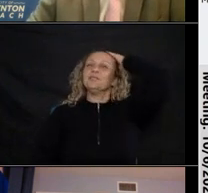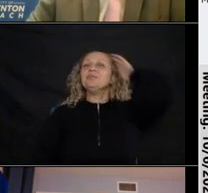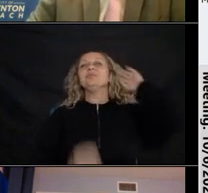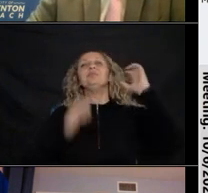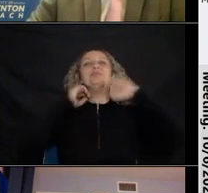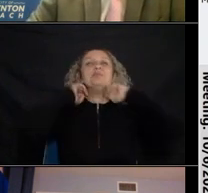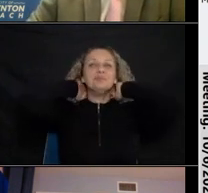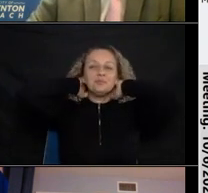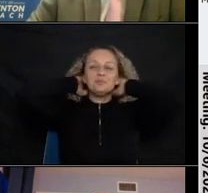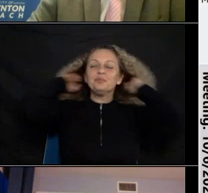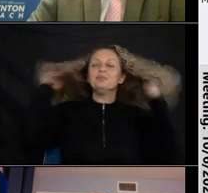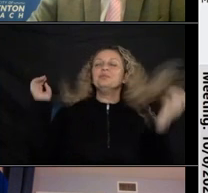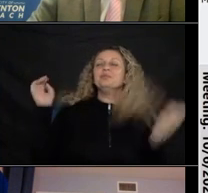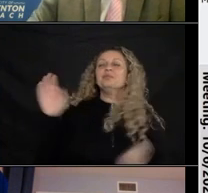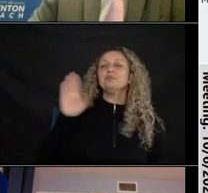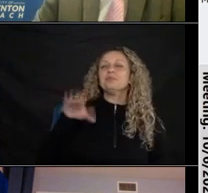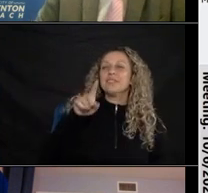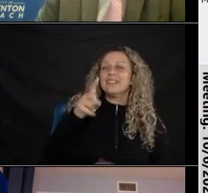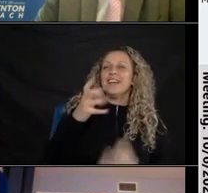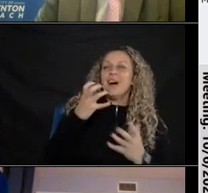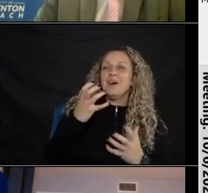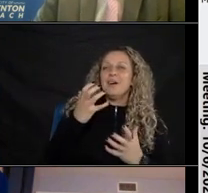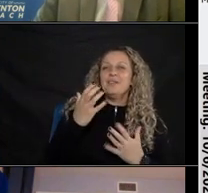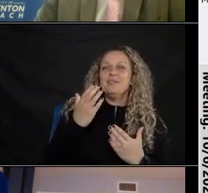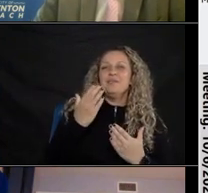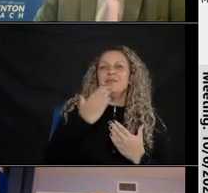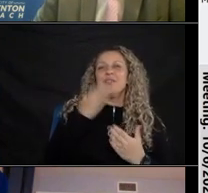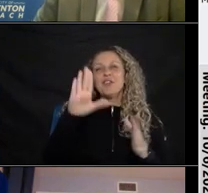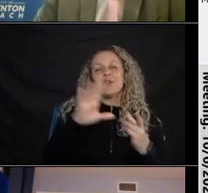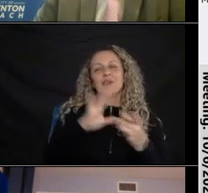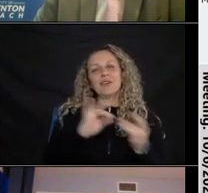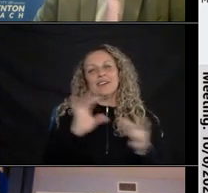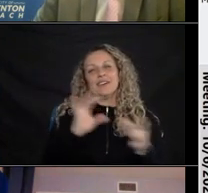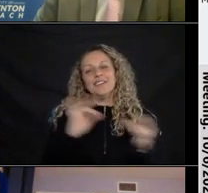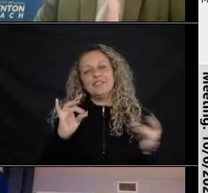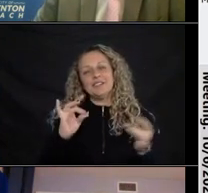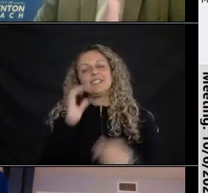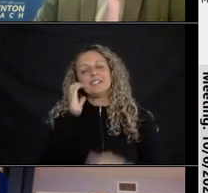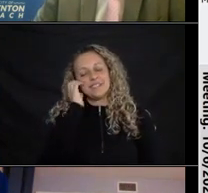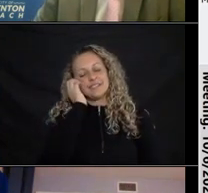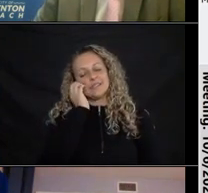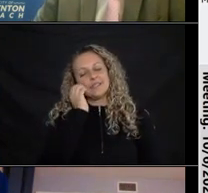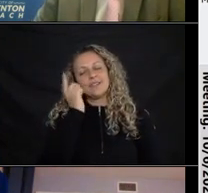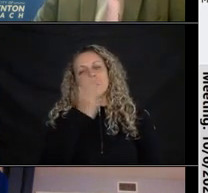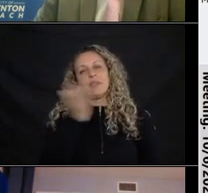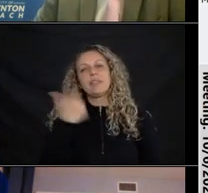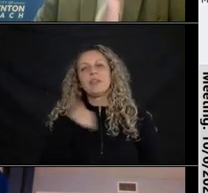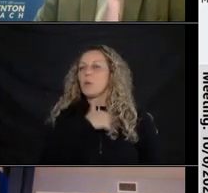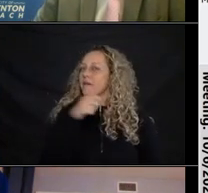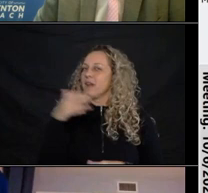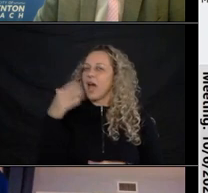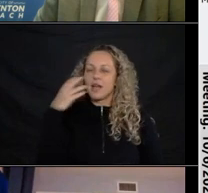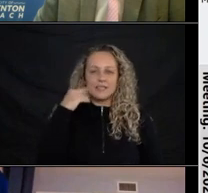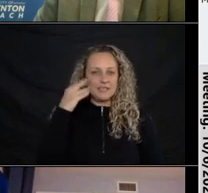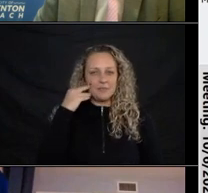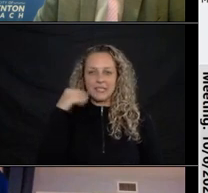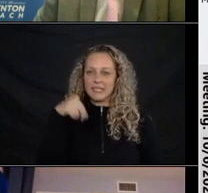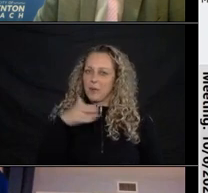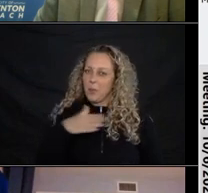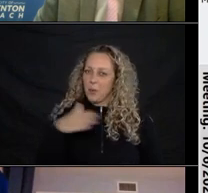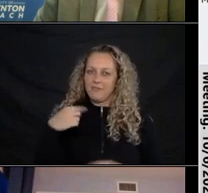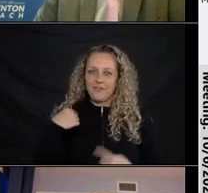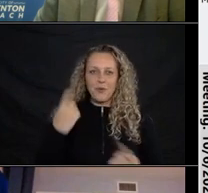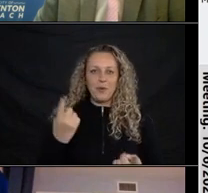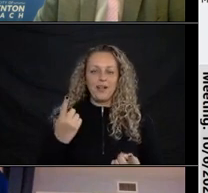And Preston, I want to thank you for your comments. You know, one of the things that we have not experienced in Boynton Beach for a